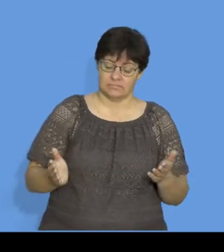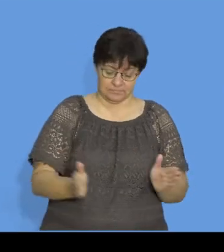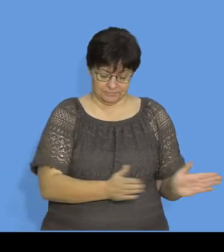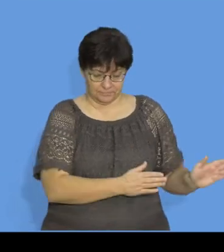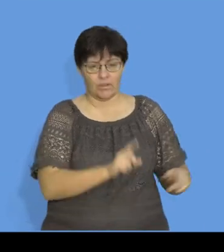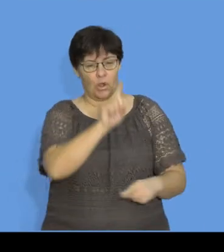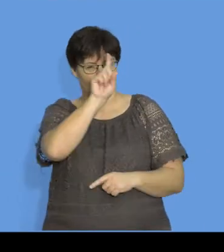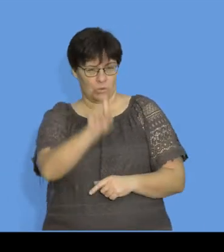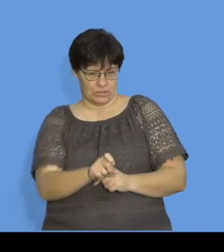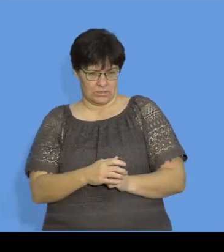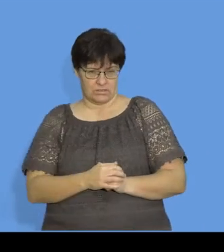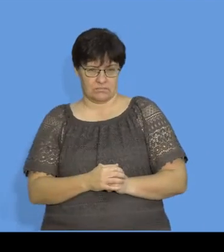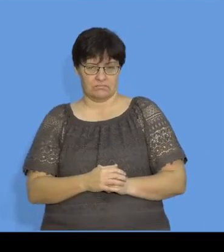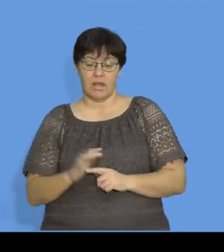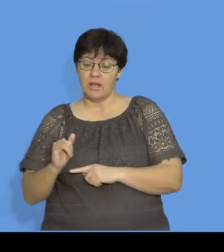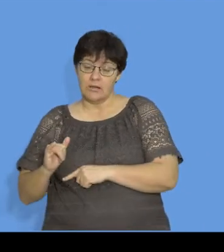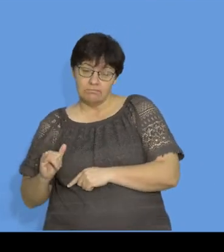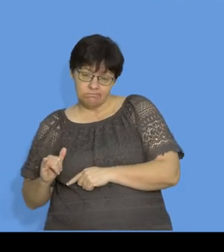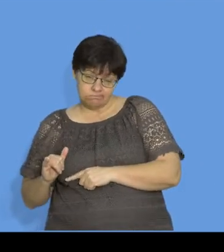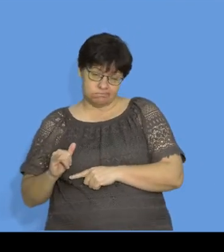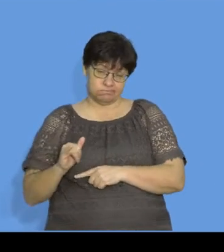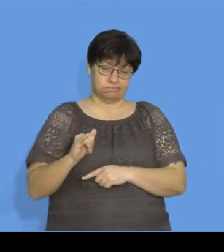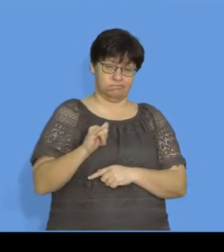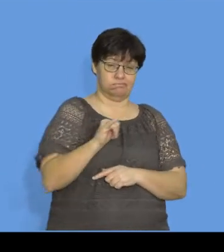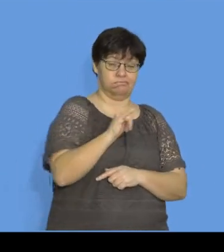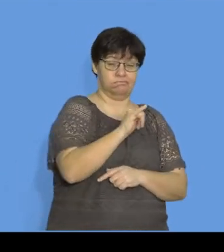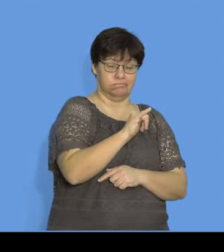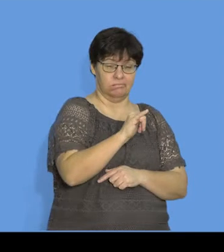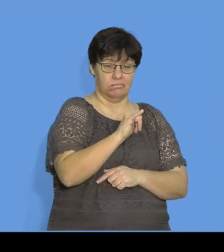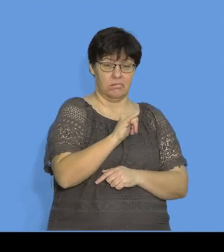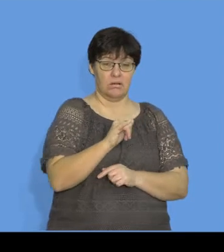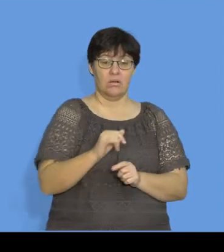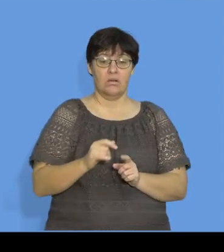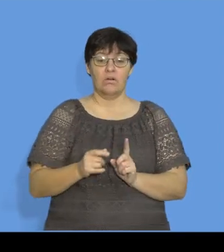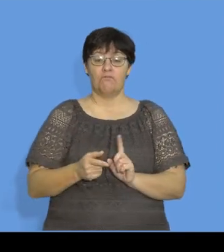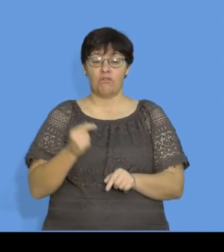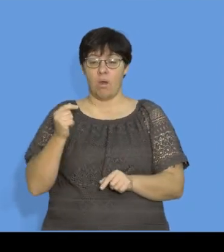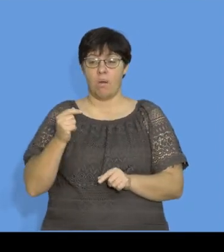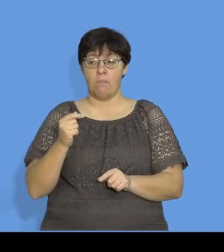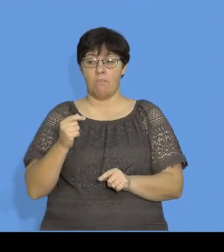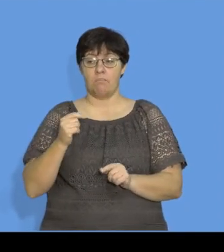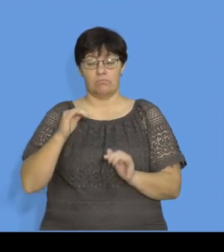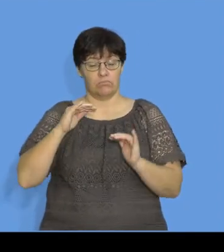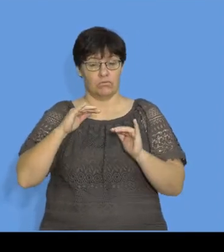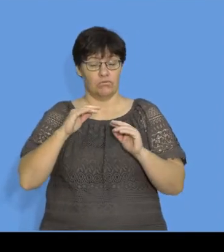let's look at some questions. An aircraft accelerates from rest.